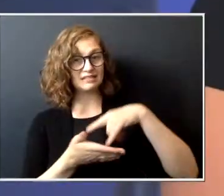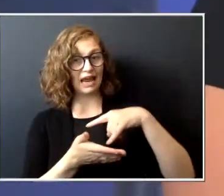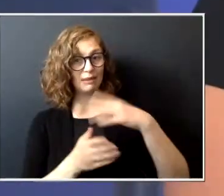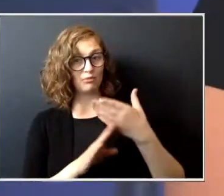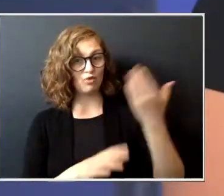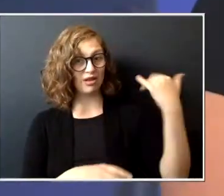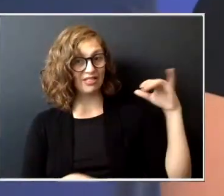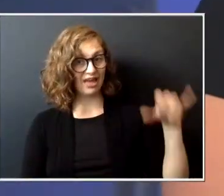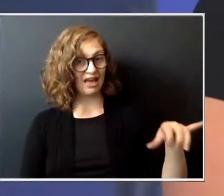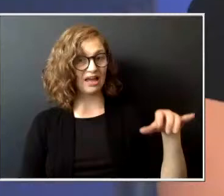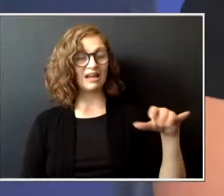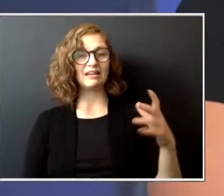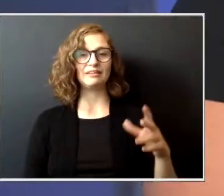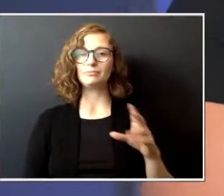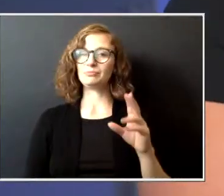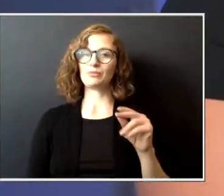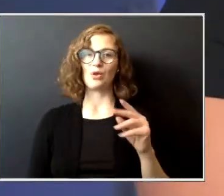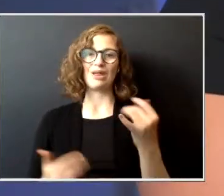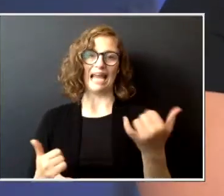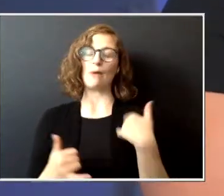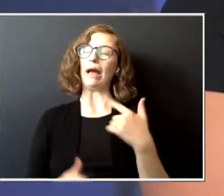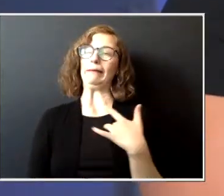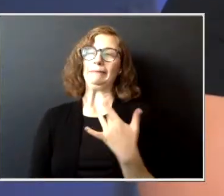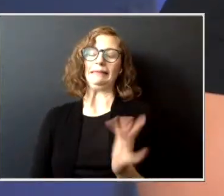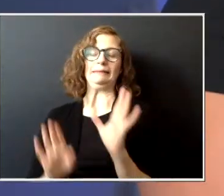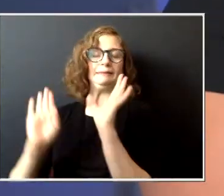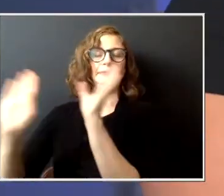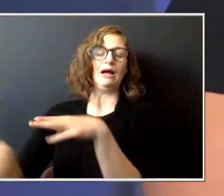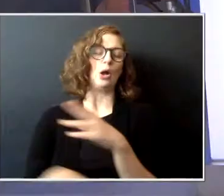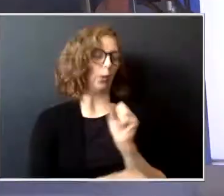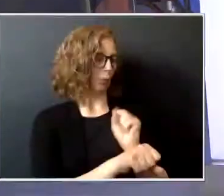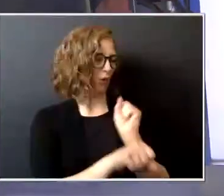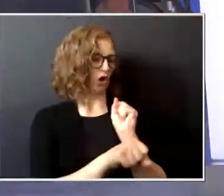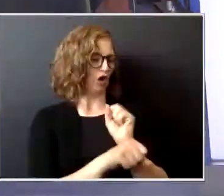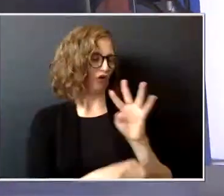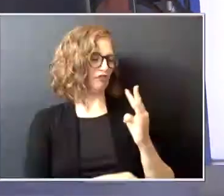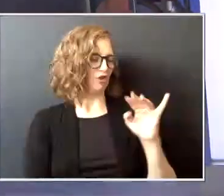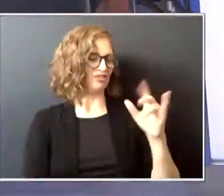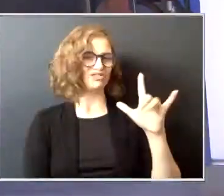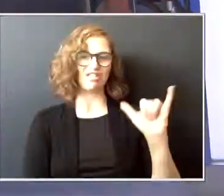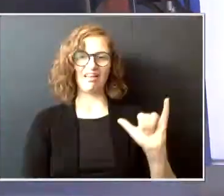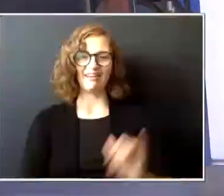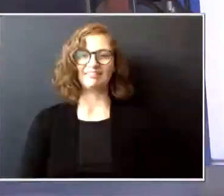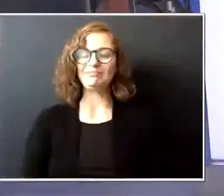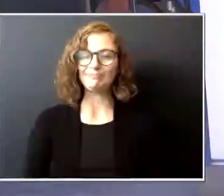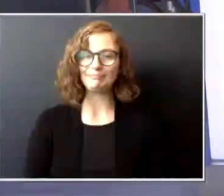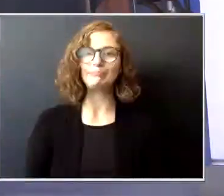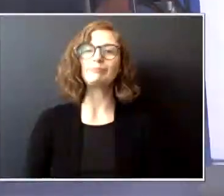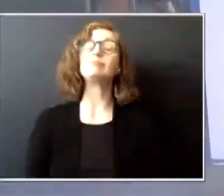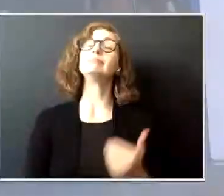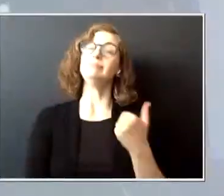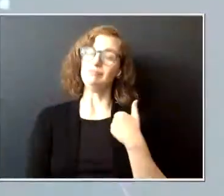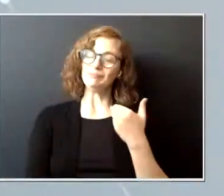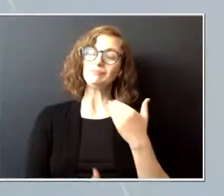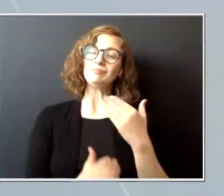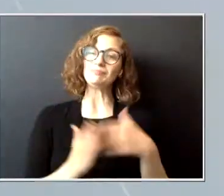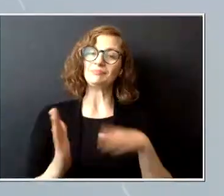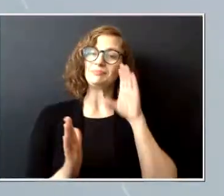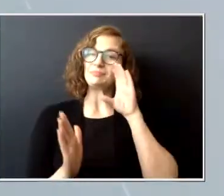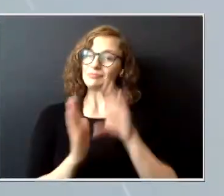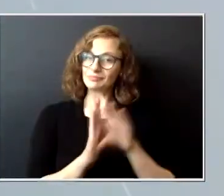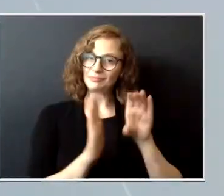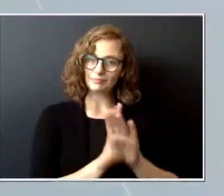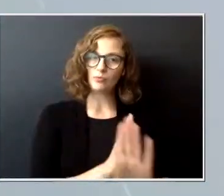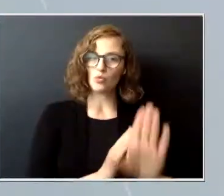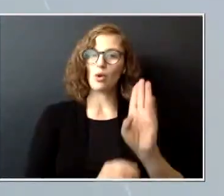I usually work on the 4th of July. That's Sonny. We have some photos of your burns as